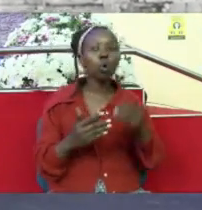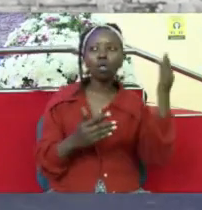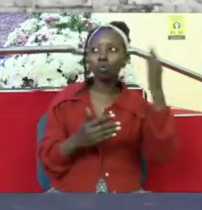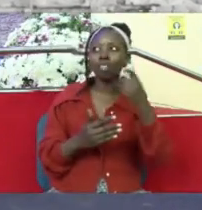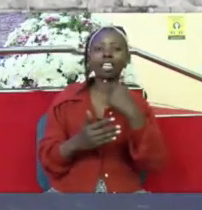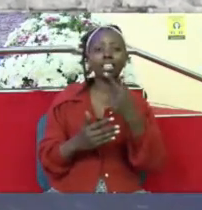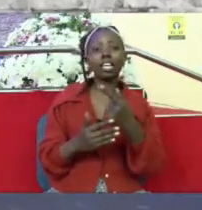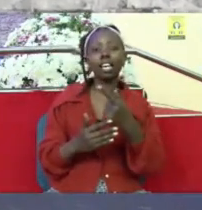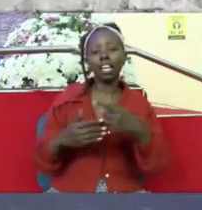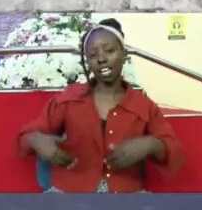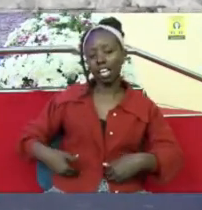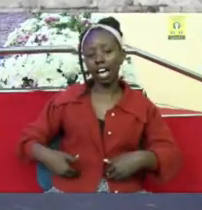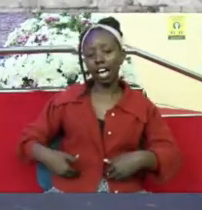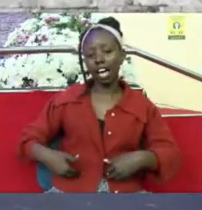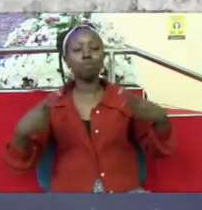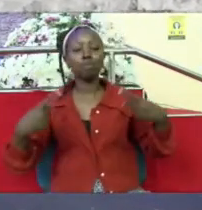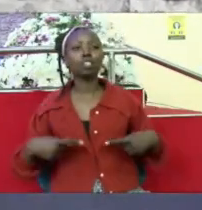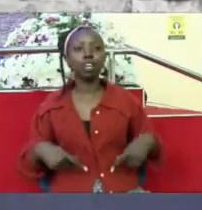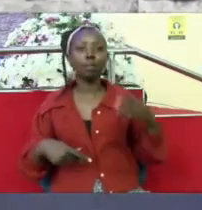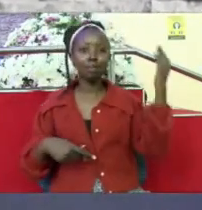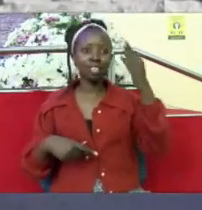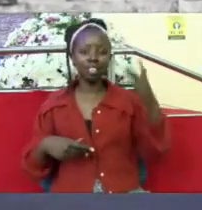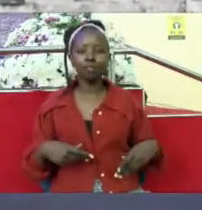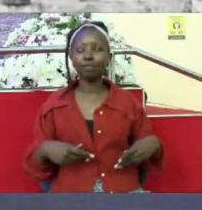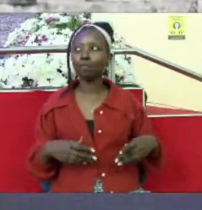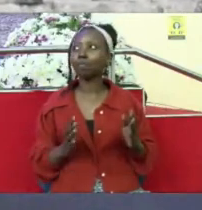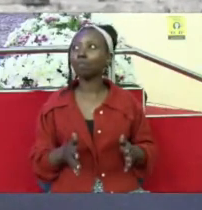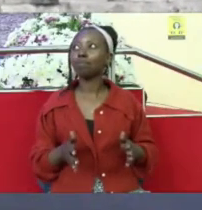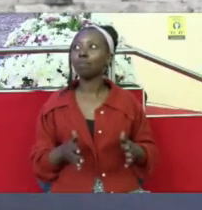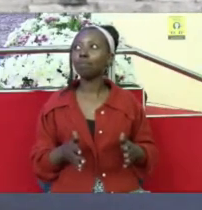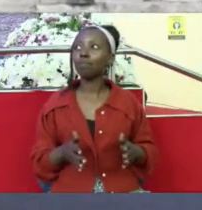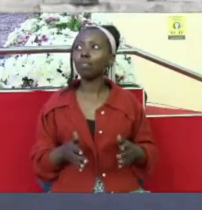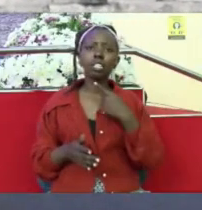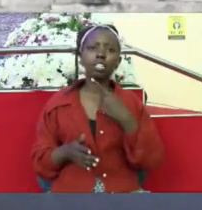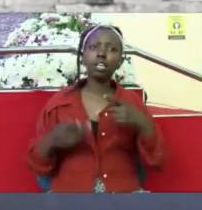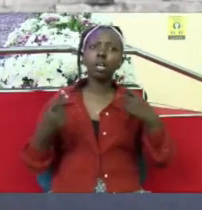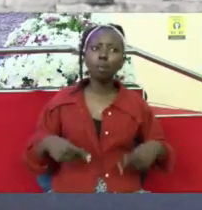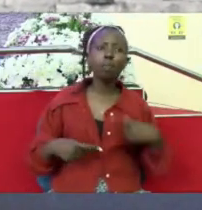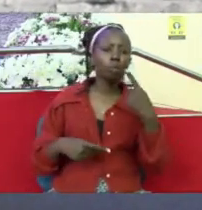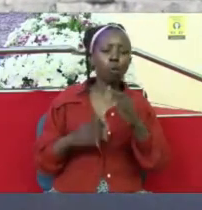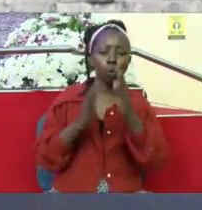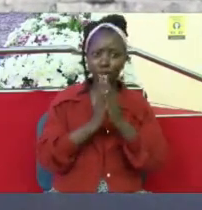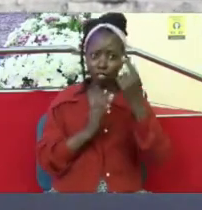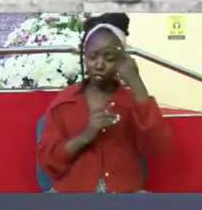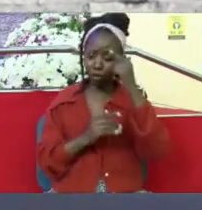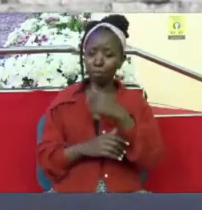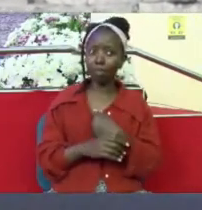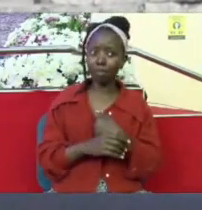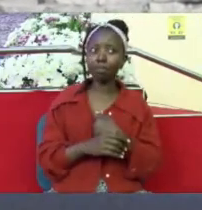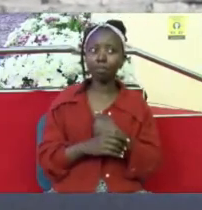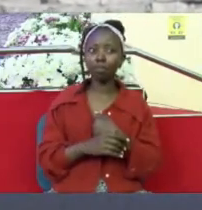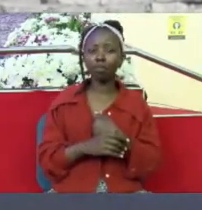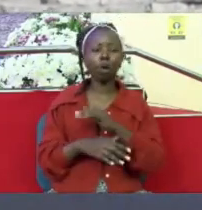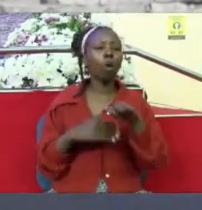was asked what happened. Akamuuliza nini ilifanyika? He said the people who used to pray for me. Watu ambao walikuwa wananiombea. Are